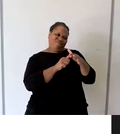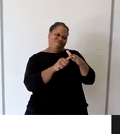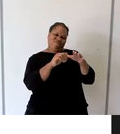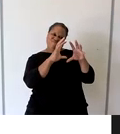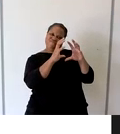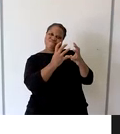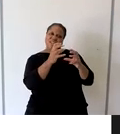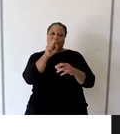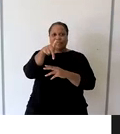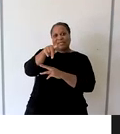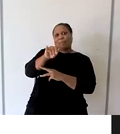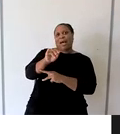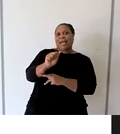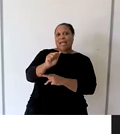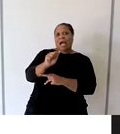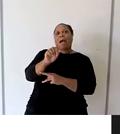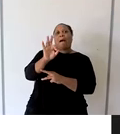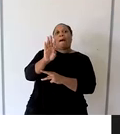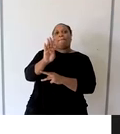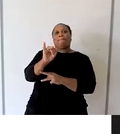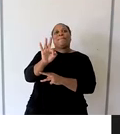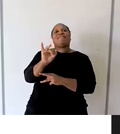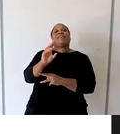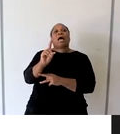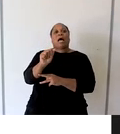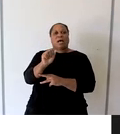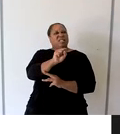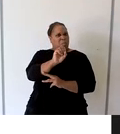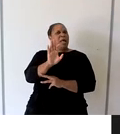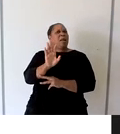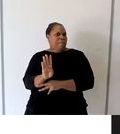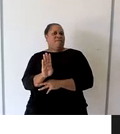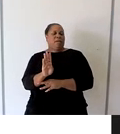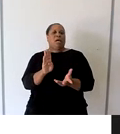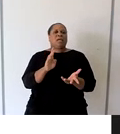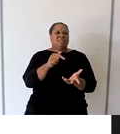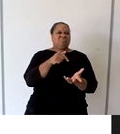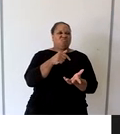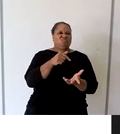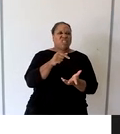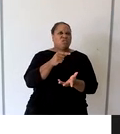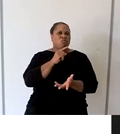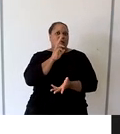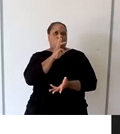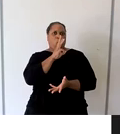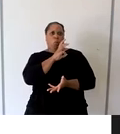spina bifida. It is a rare form of spina bifida, and what happened